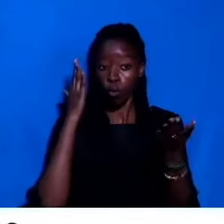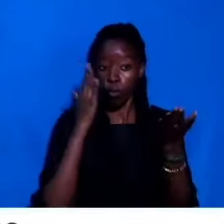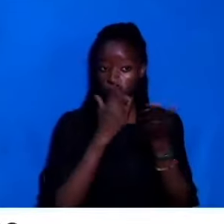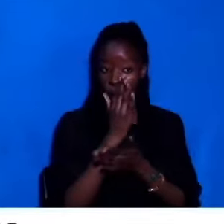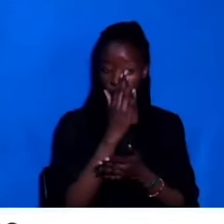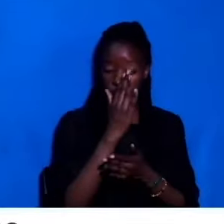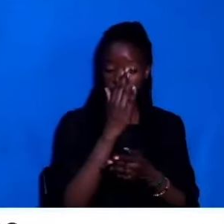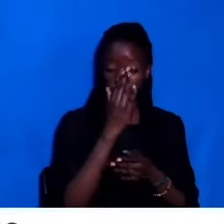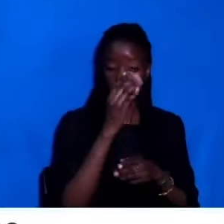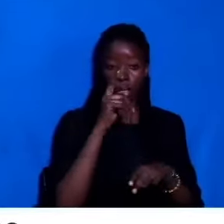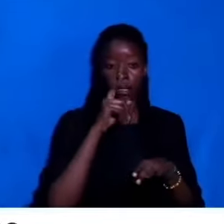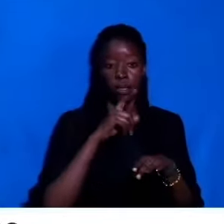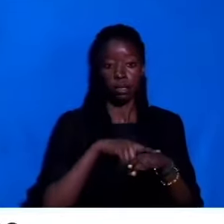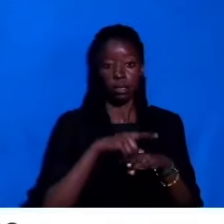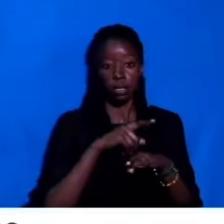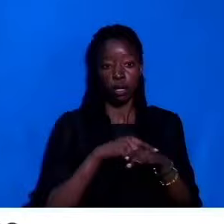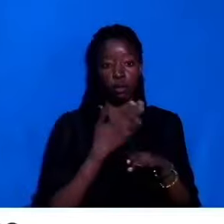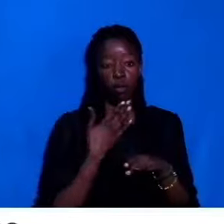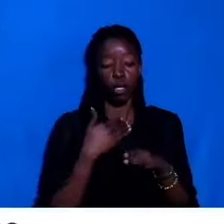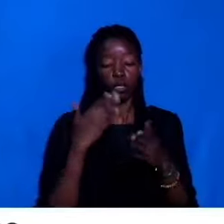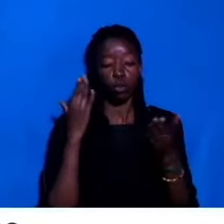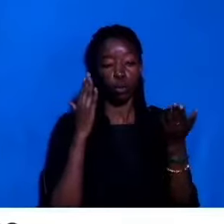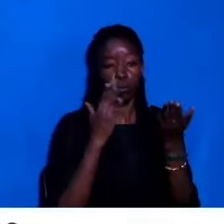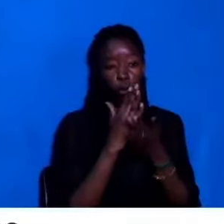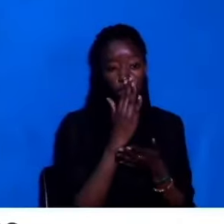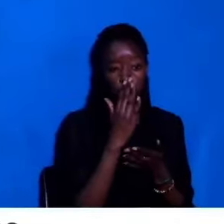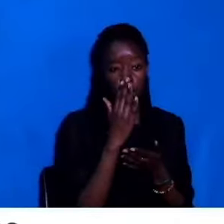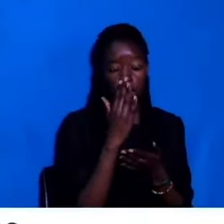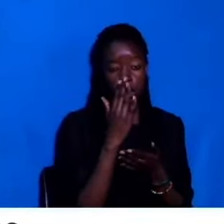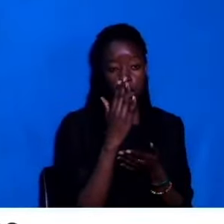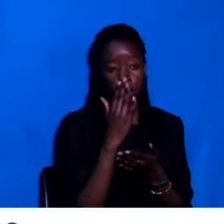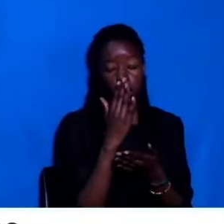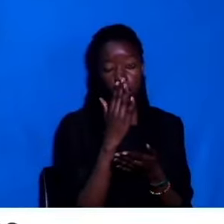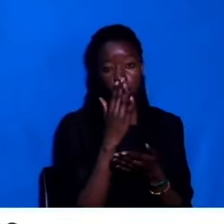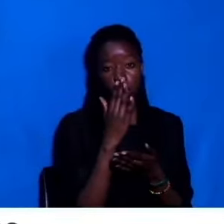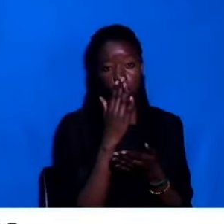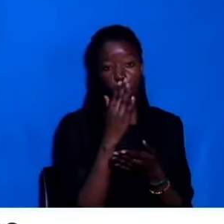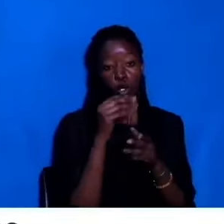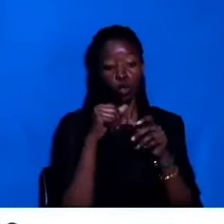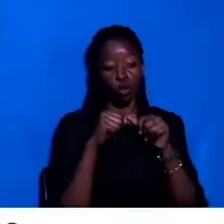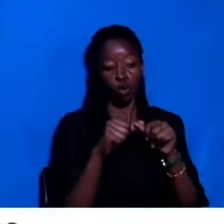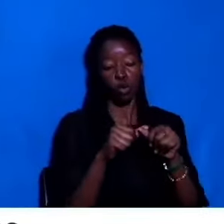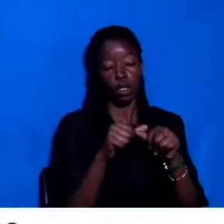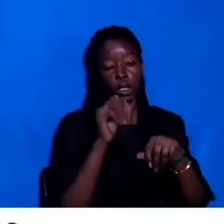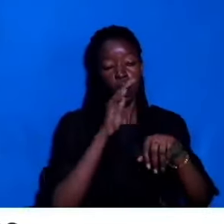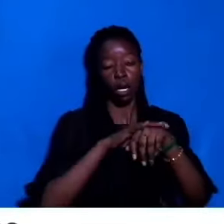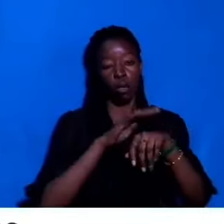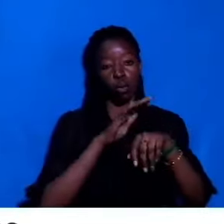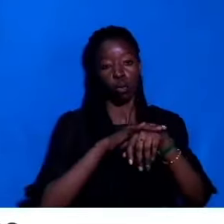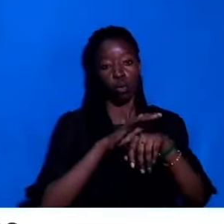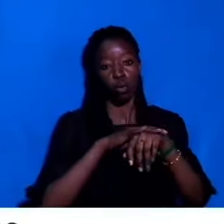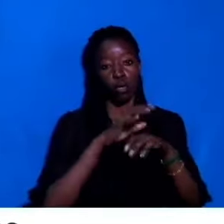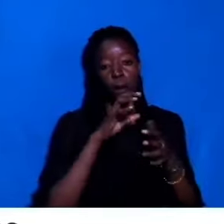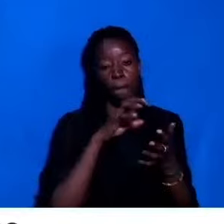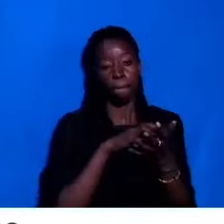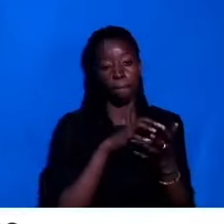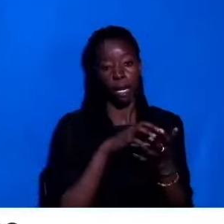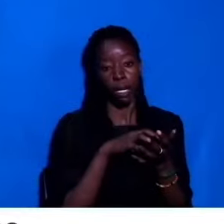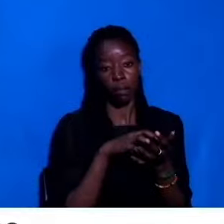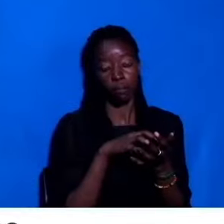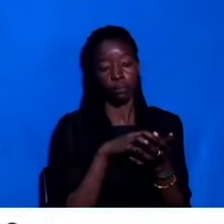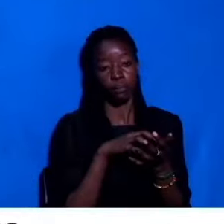as you pursue your rights, you don't infringe on the rights of other people, because the end of your right is the beginning of somebody